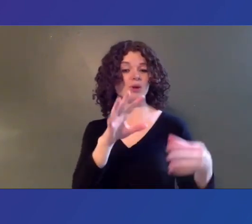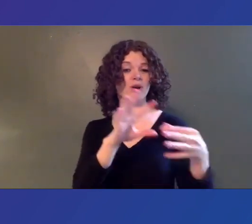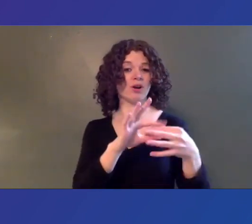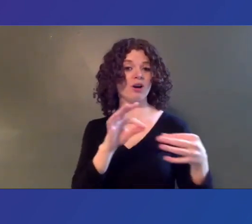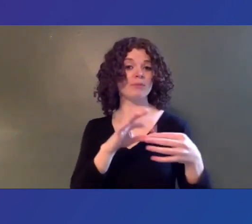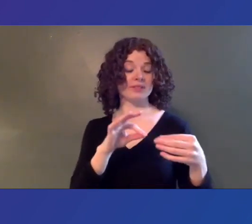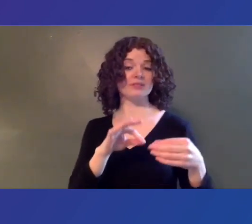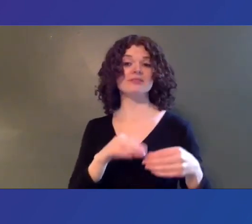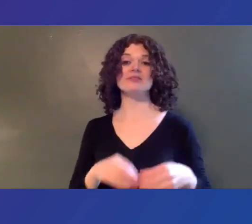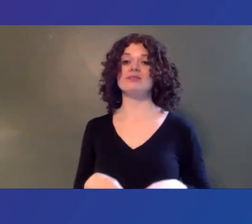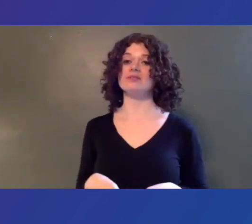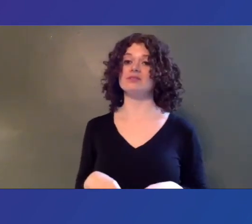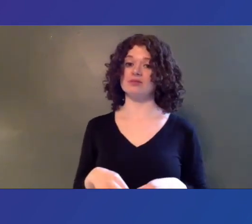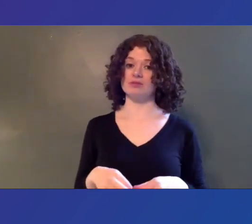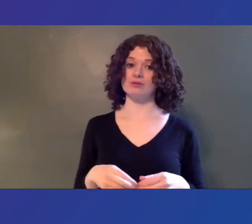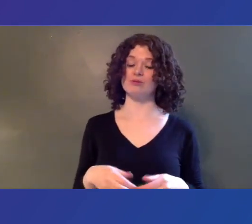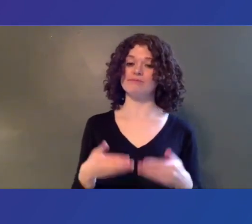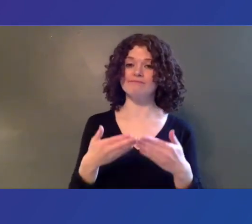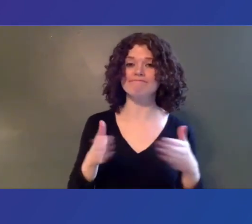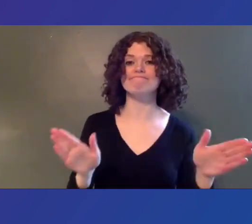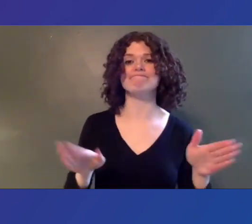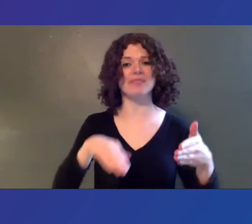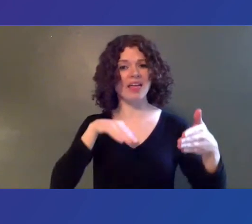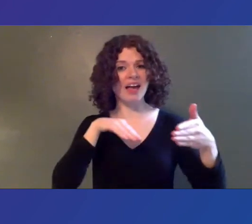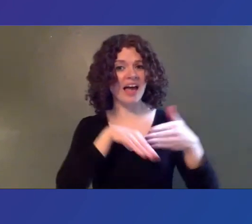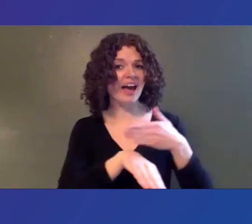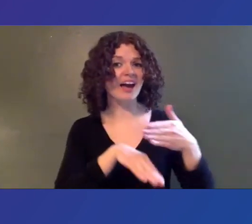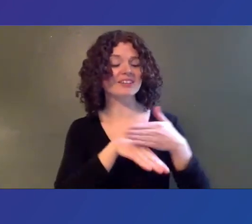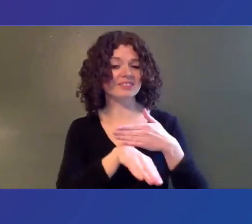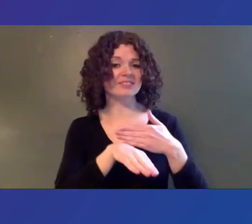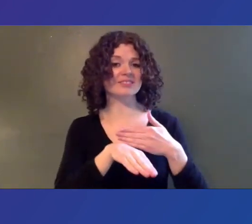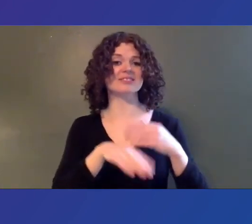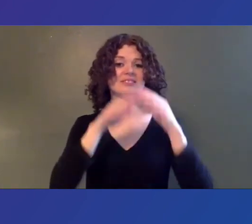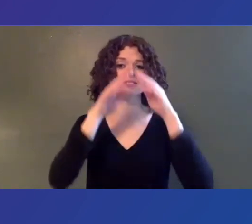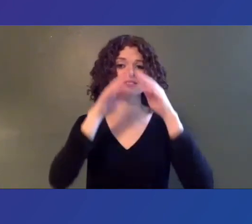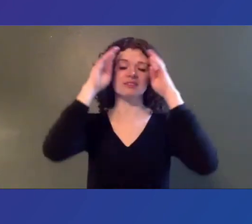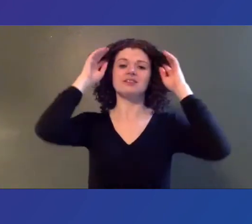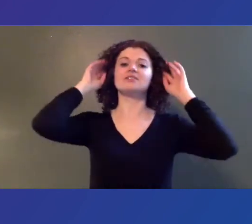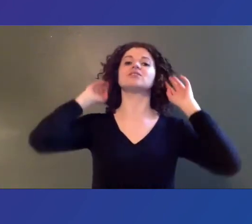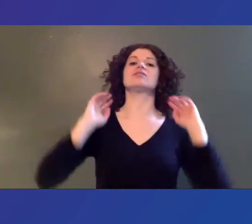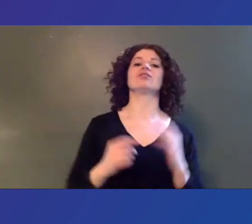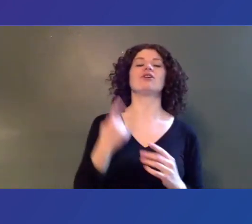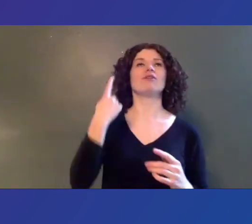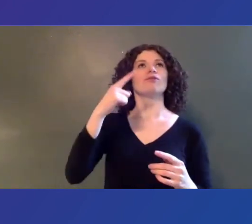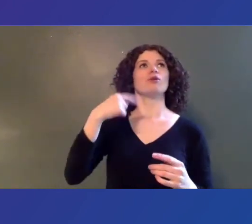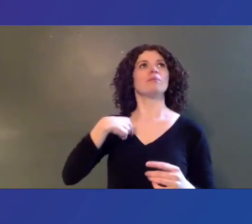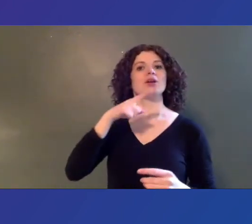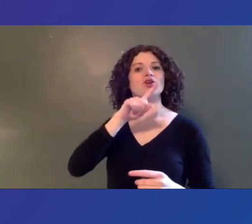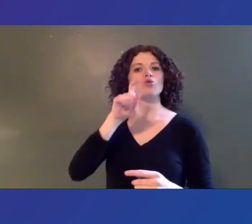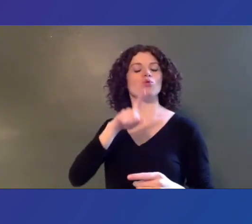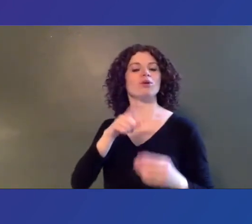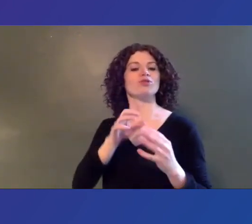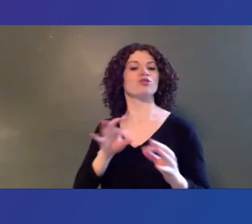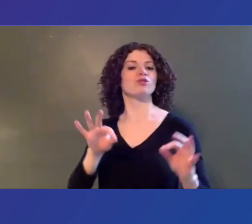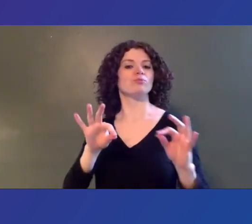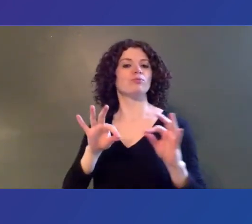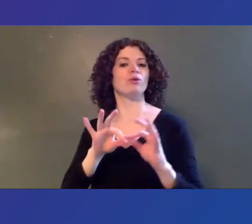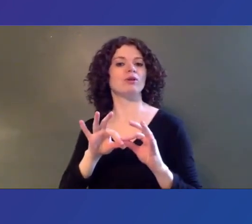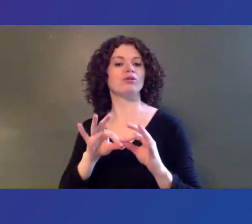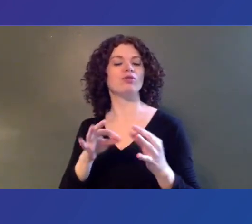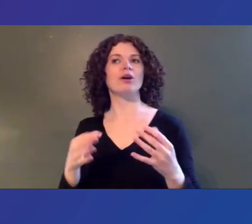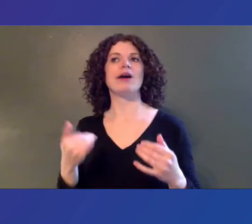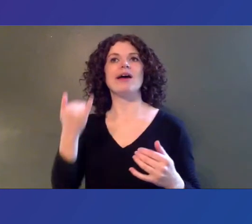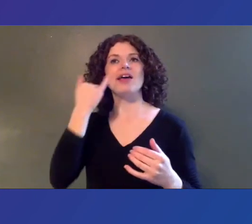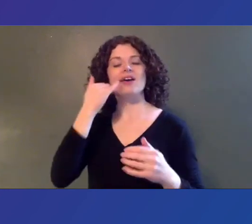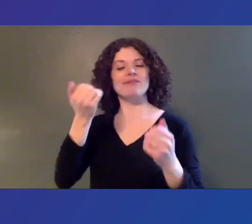and opportunities for dance. And what I mean by that is, it's led by the question, what would the world look like if everyone had access to dance?